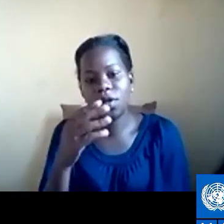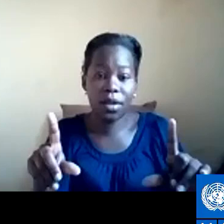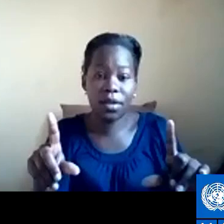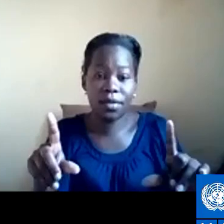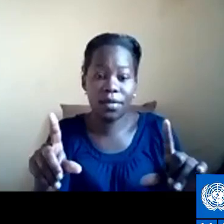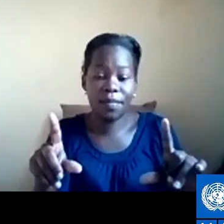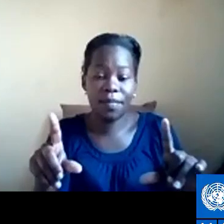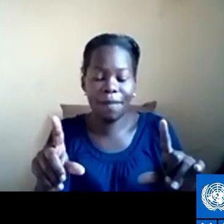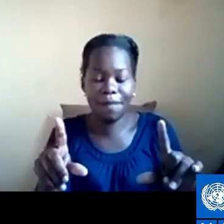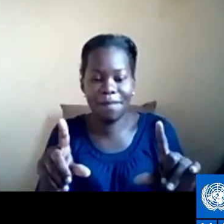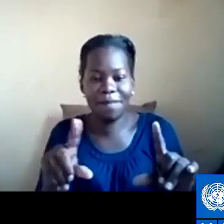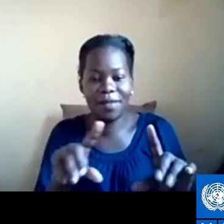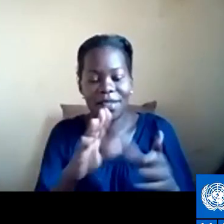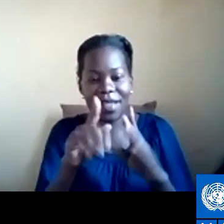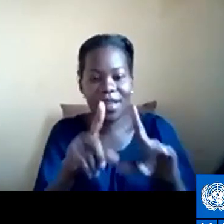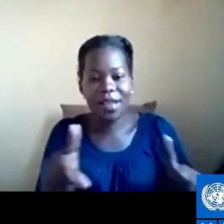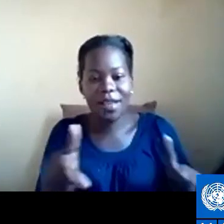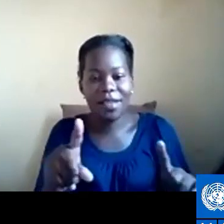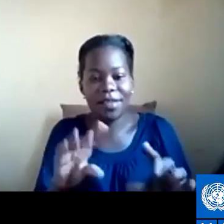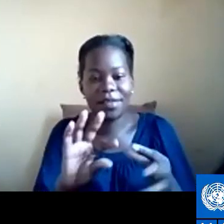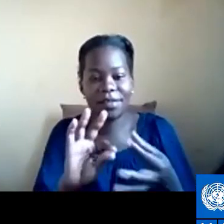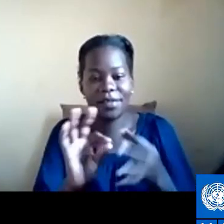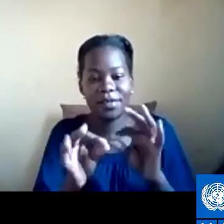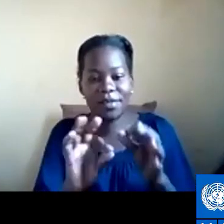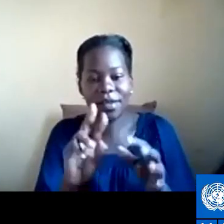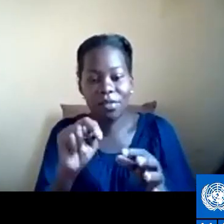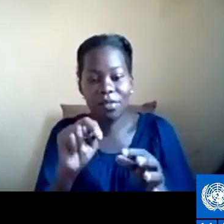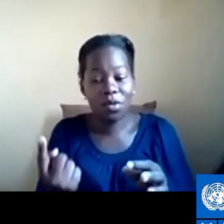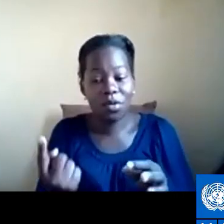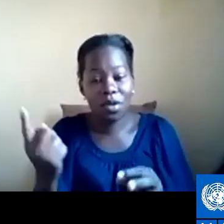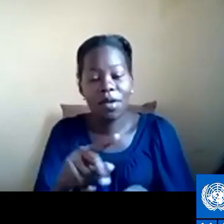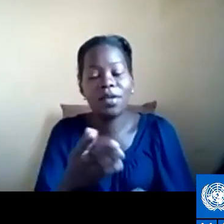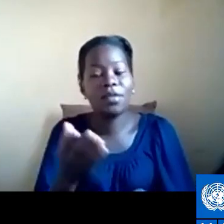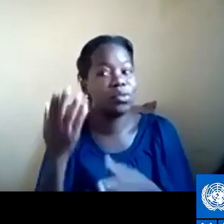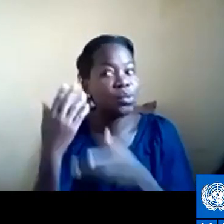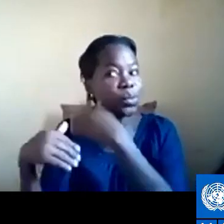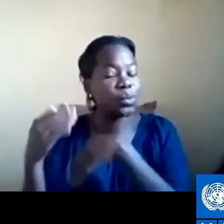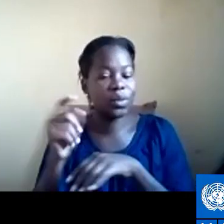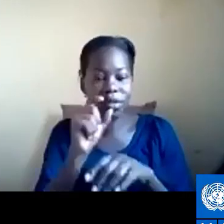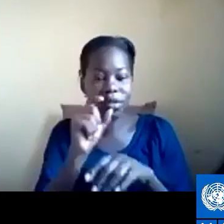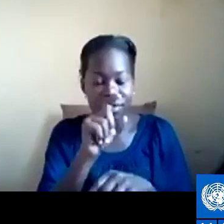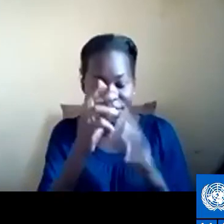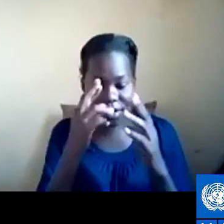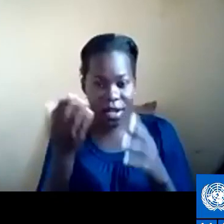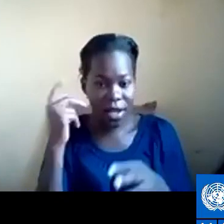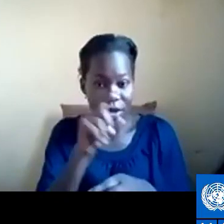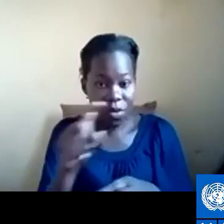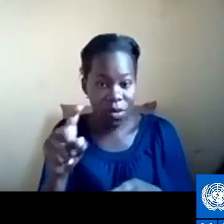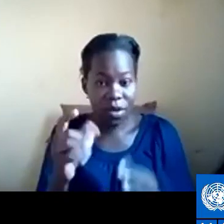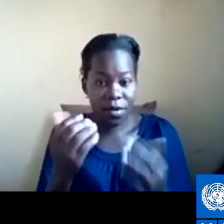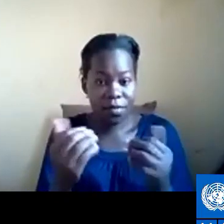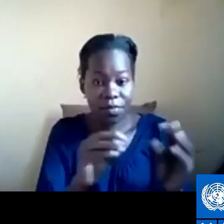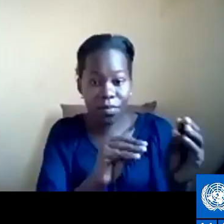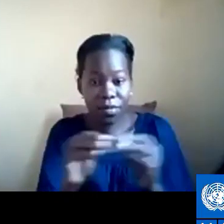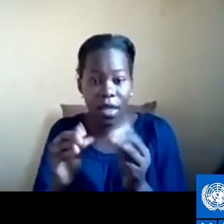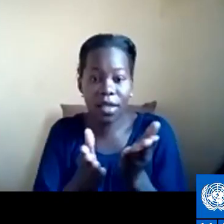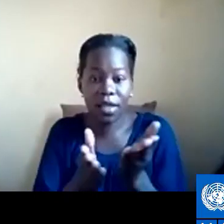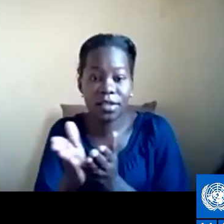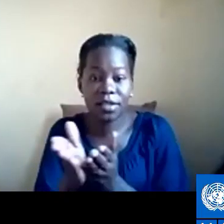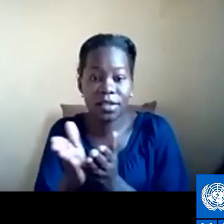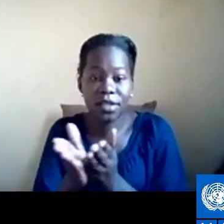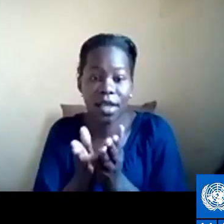helpers, not just today, but for since we started last week, we are still going to have their services in the